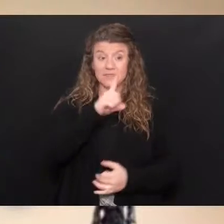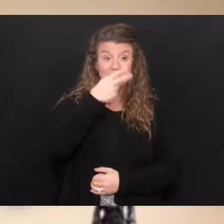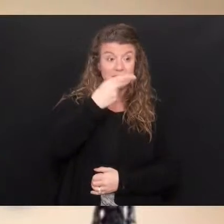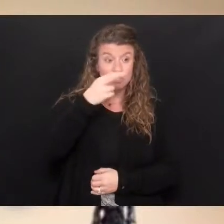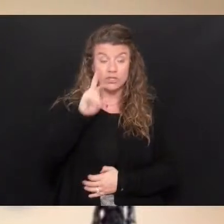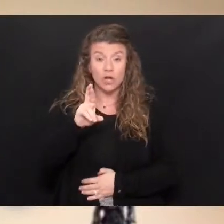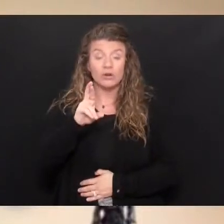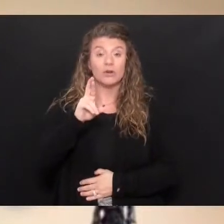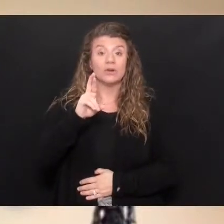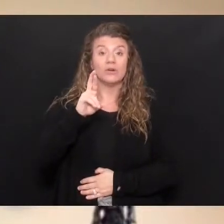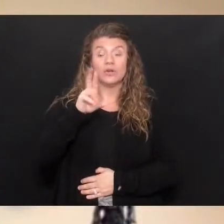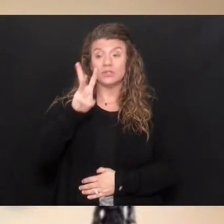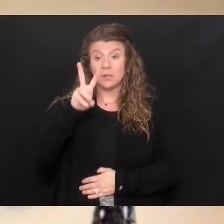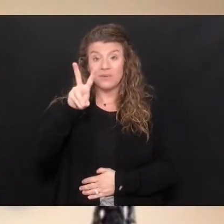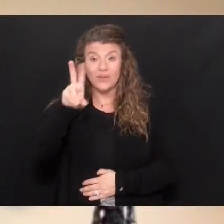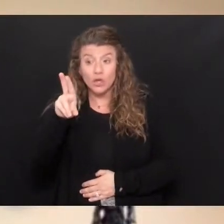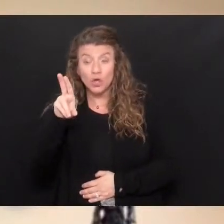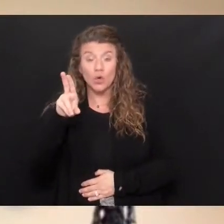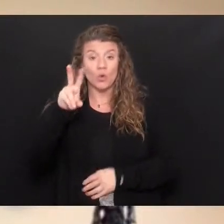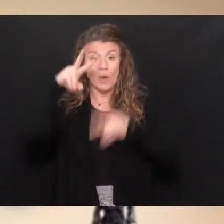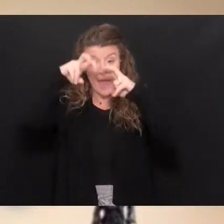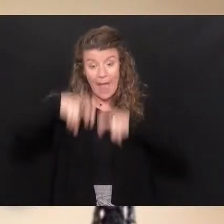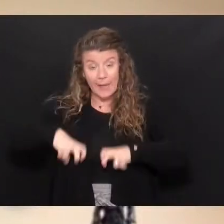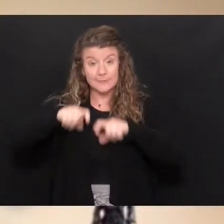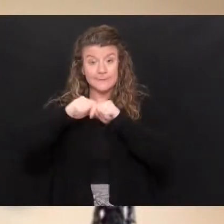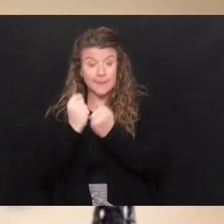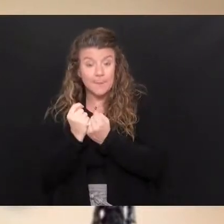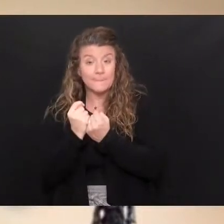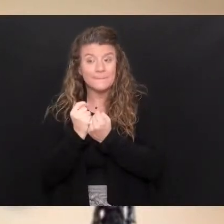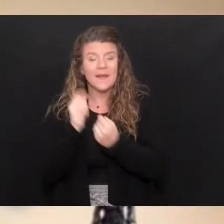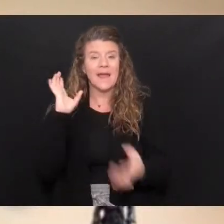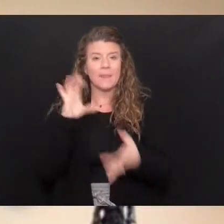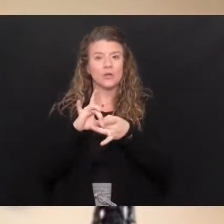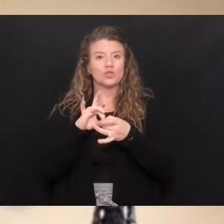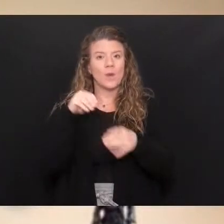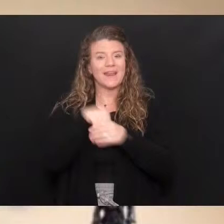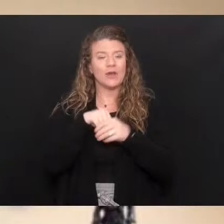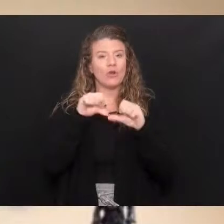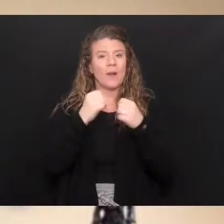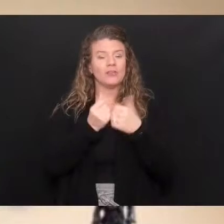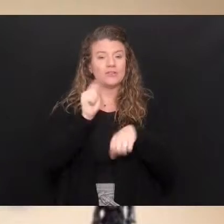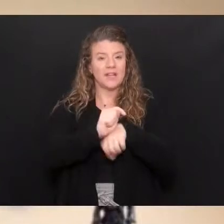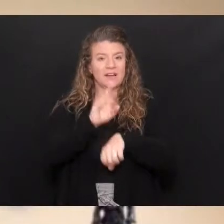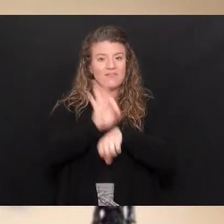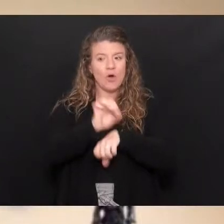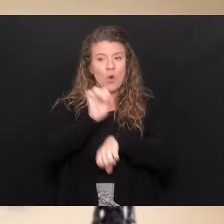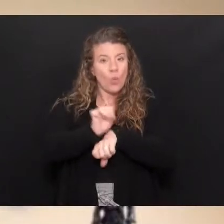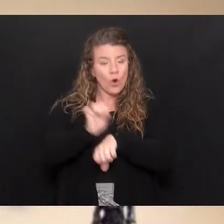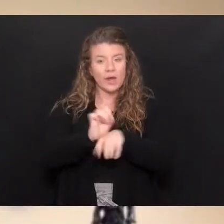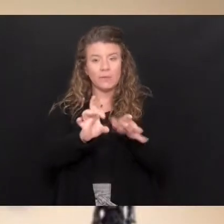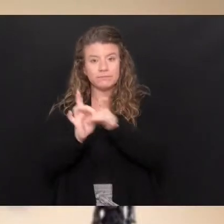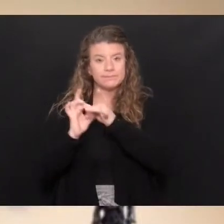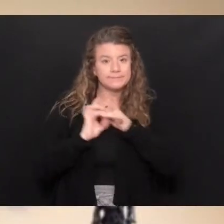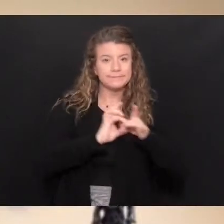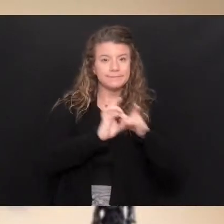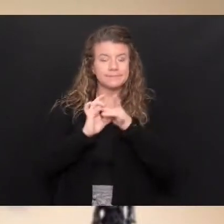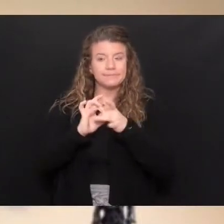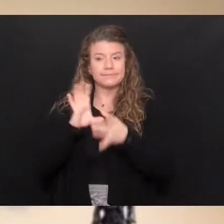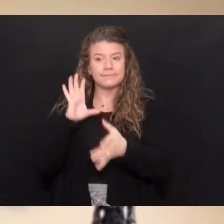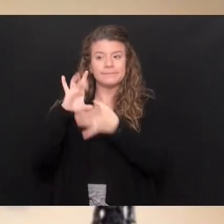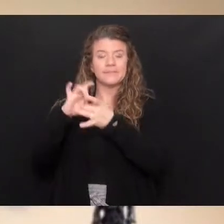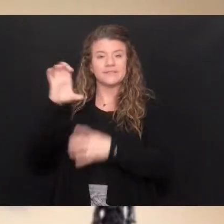DHHR, WVU Analytics team, and the Joint Interagency Task Force working with CDC